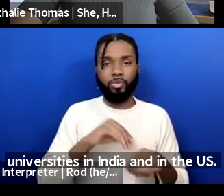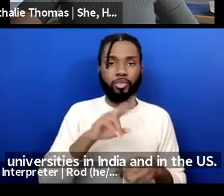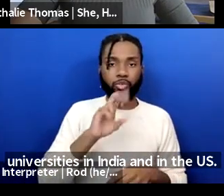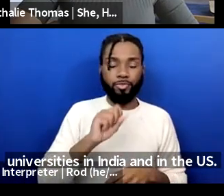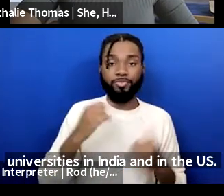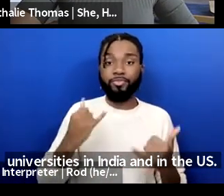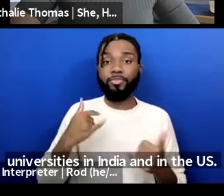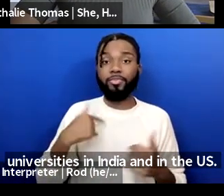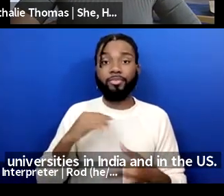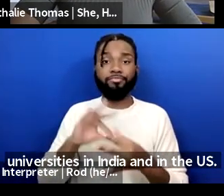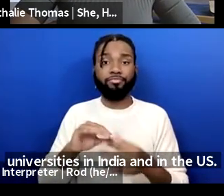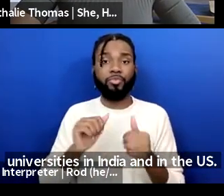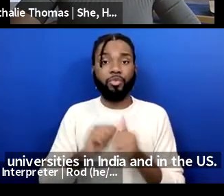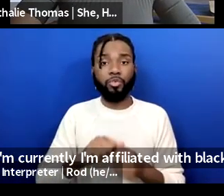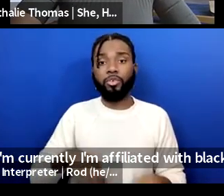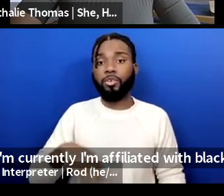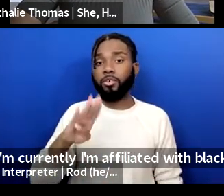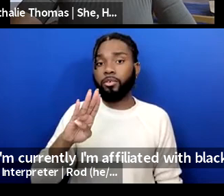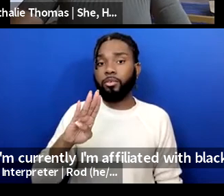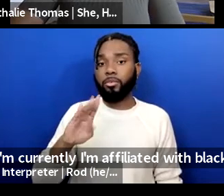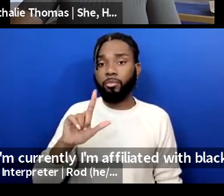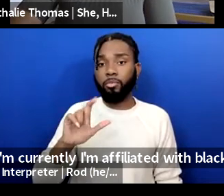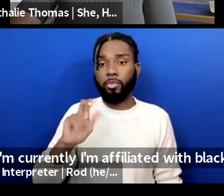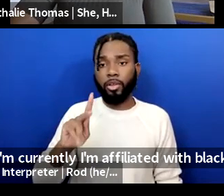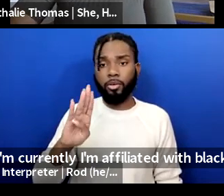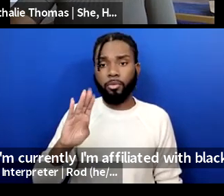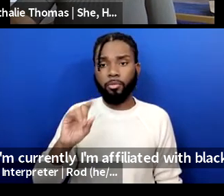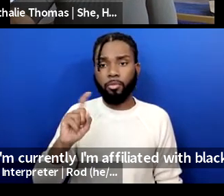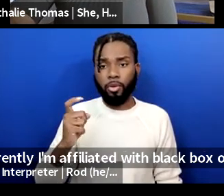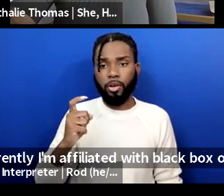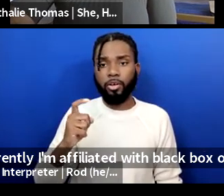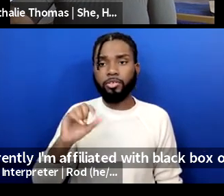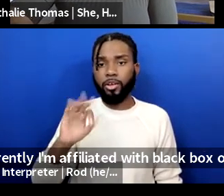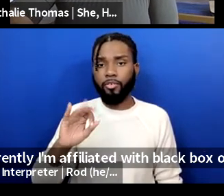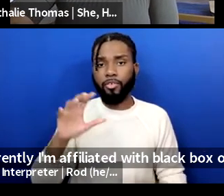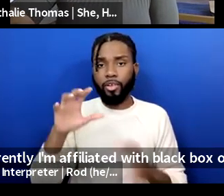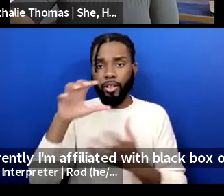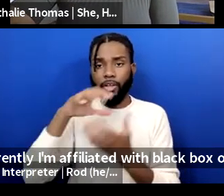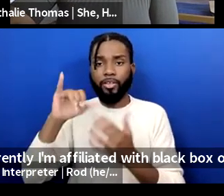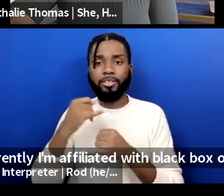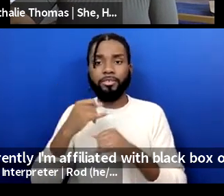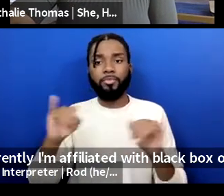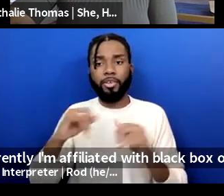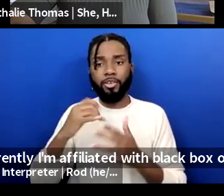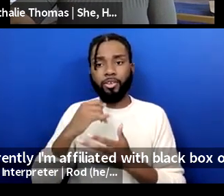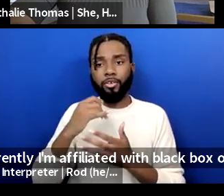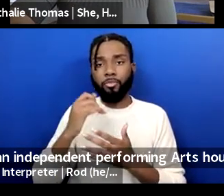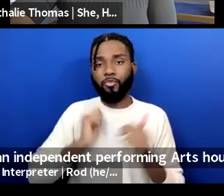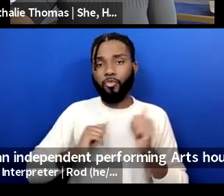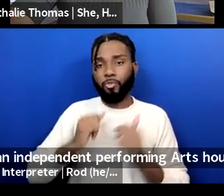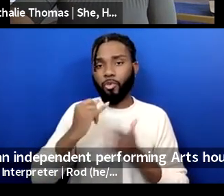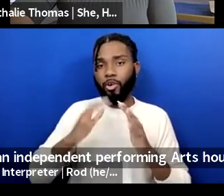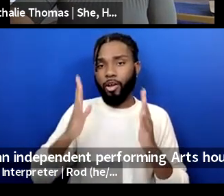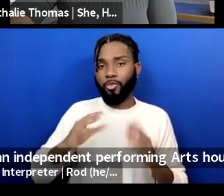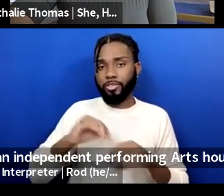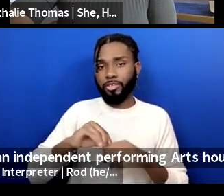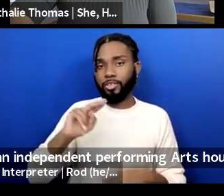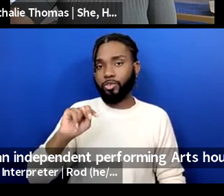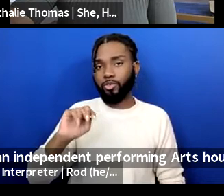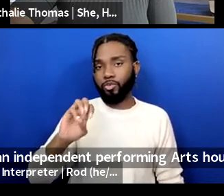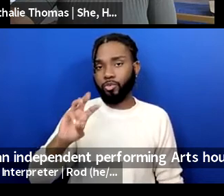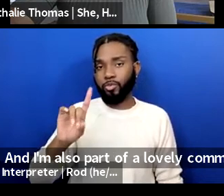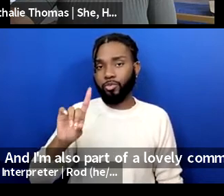I'm affiliated with Black Box Okla, which is an independent performing arts house in New Delhi. And I'm also part of a